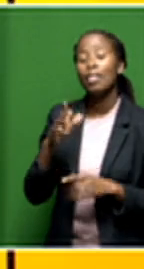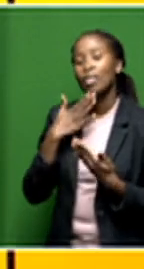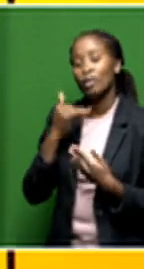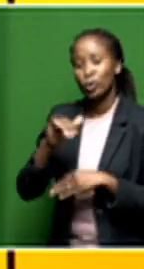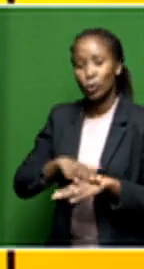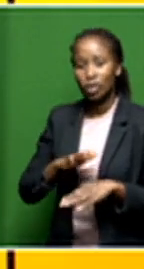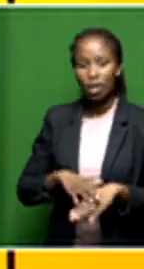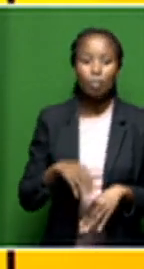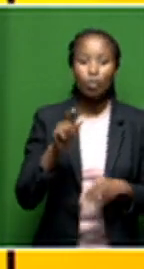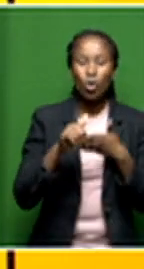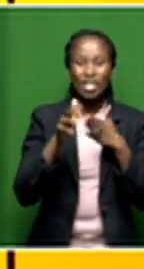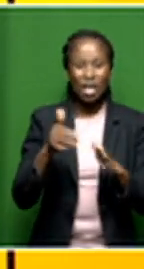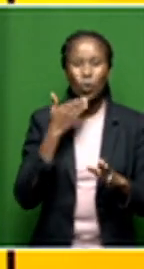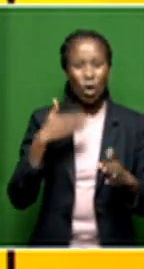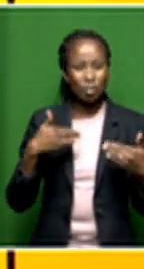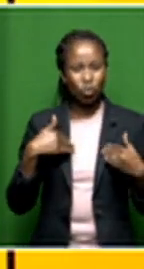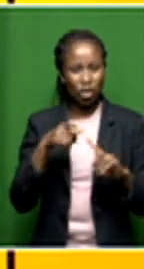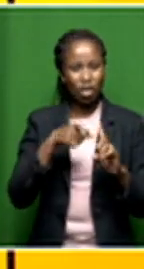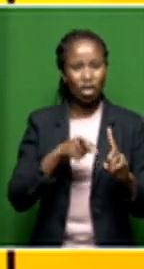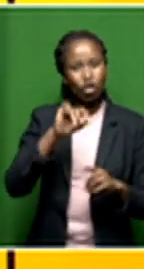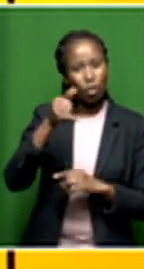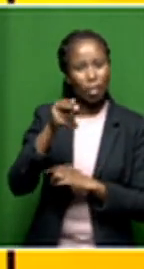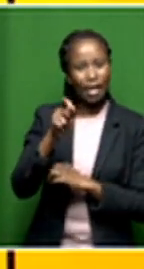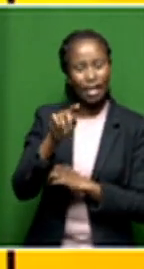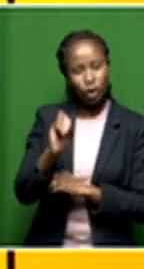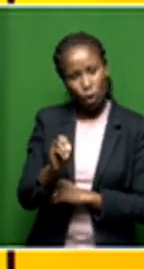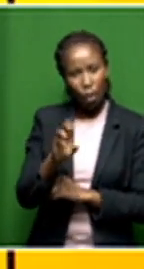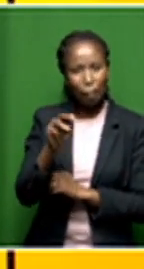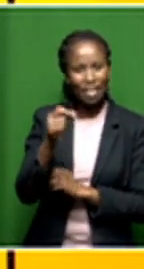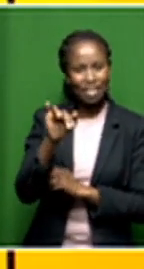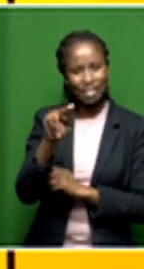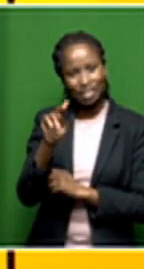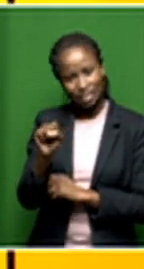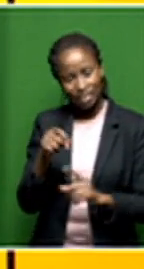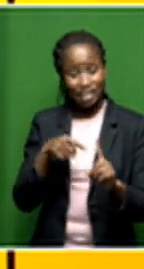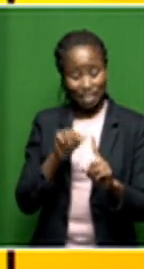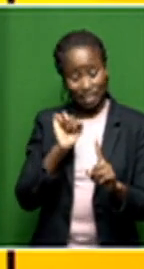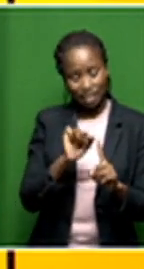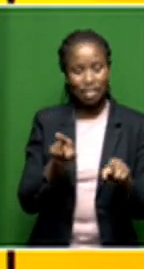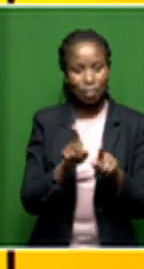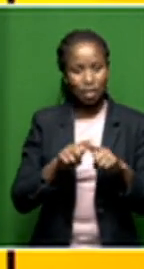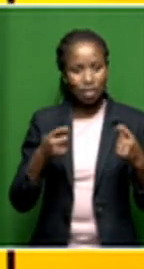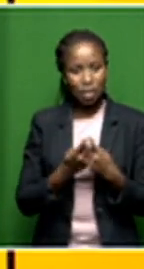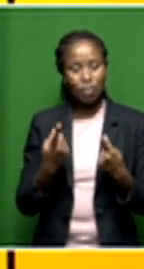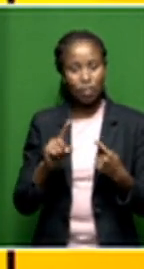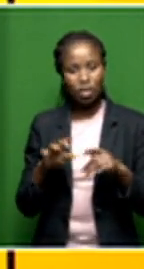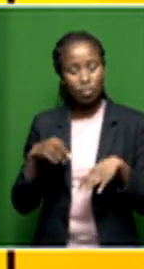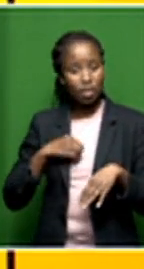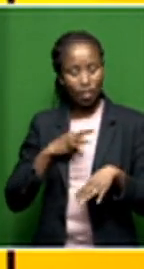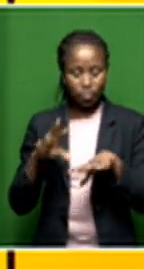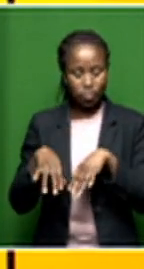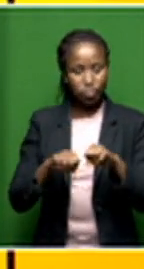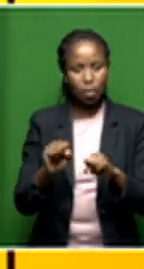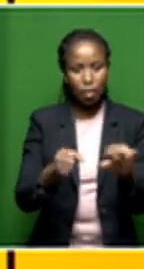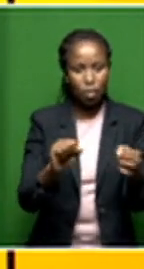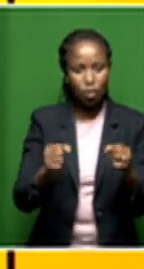Emfuleni Municipality's lead administrator, Gilberto Martins, and he and his team have taken over as administrators following the appointment